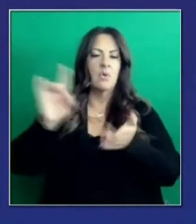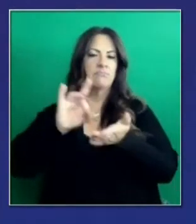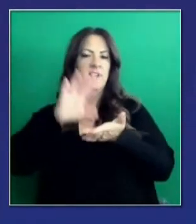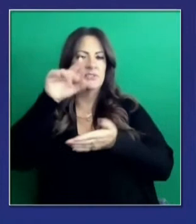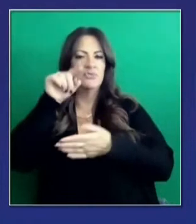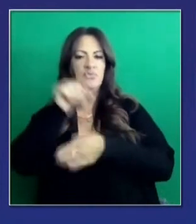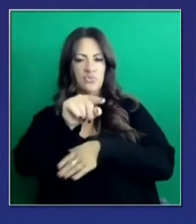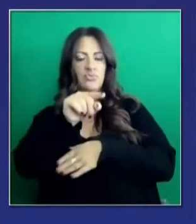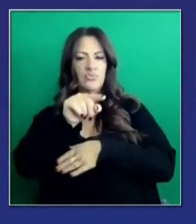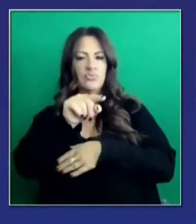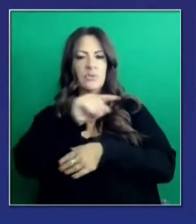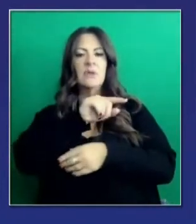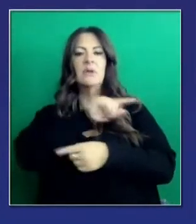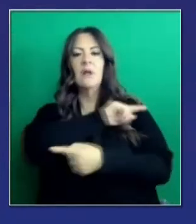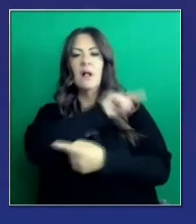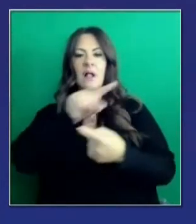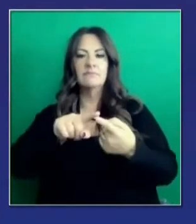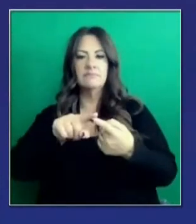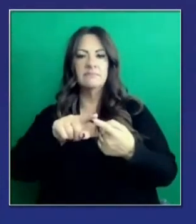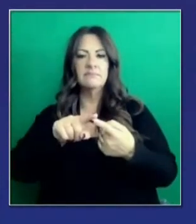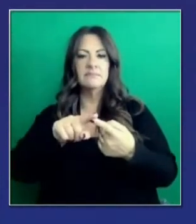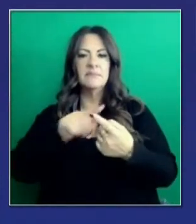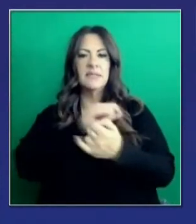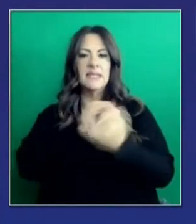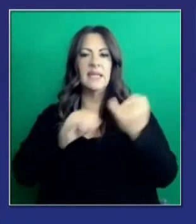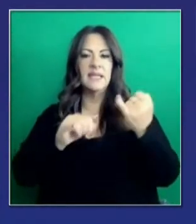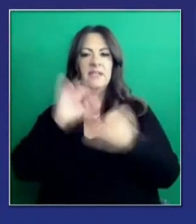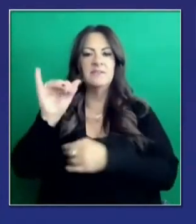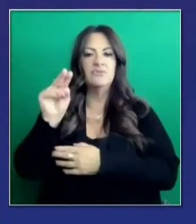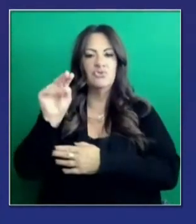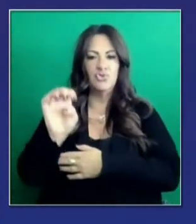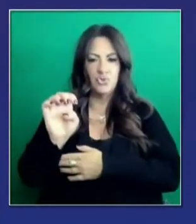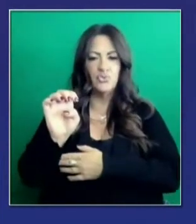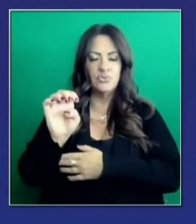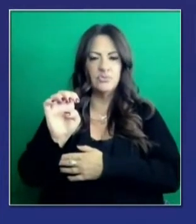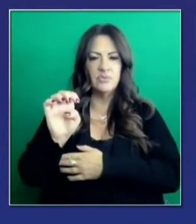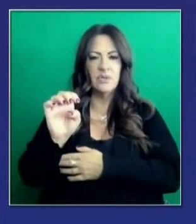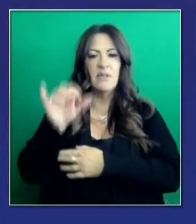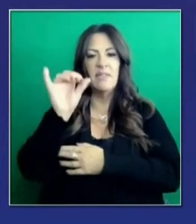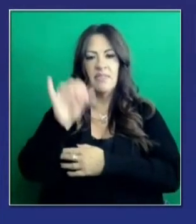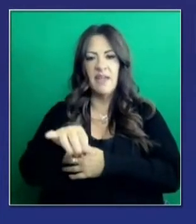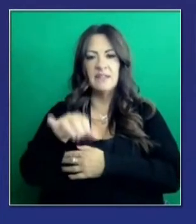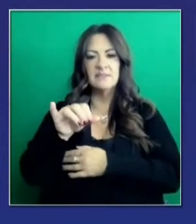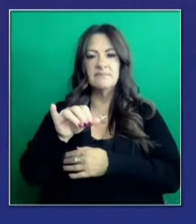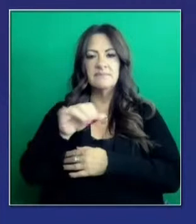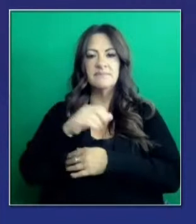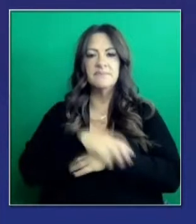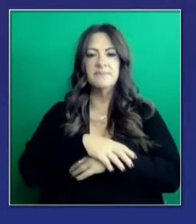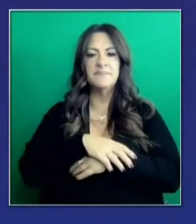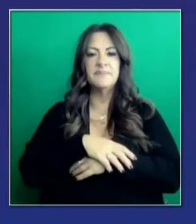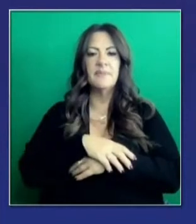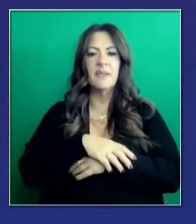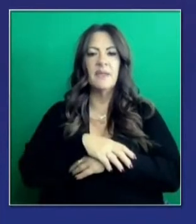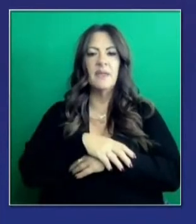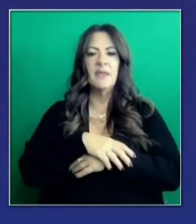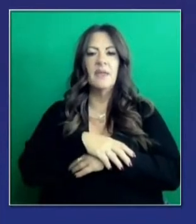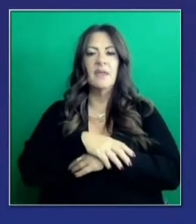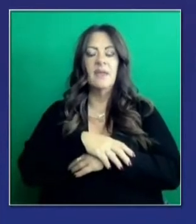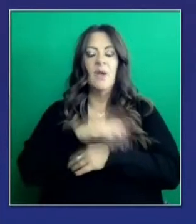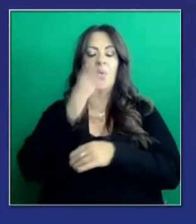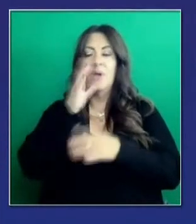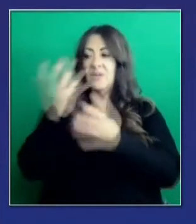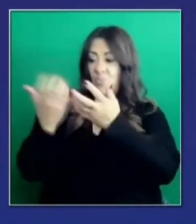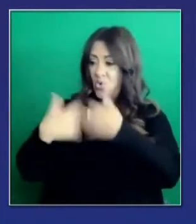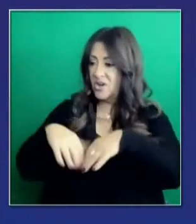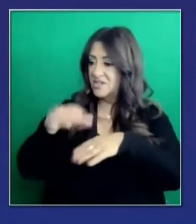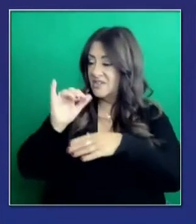final period, exclamation, preposition, adjective was worked out. And so we were